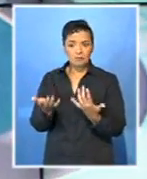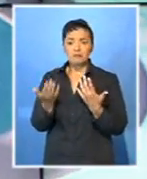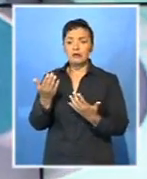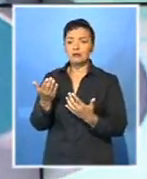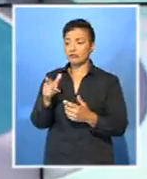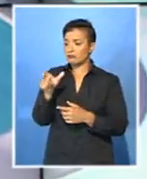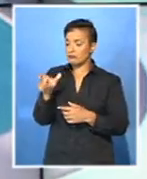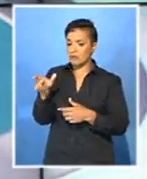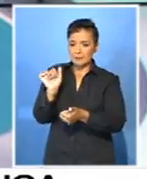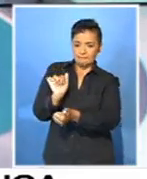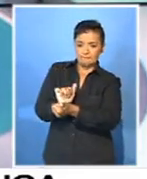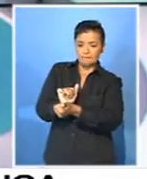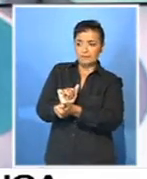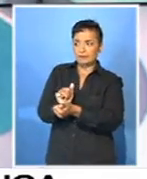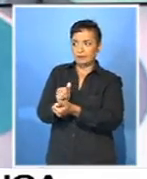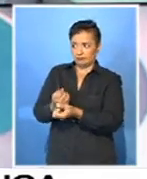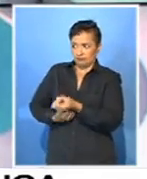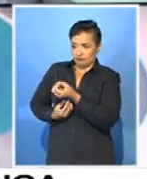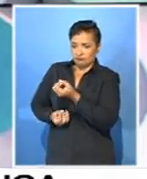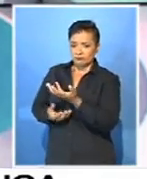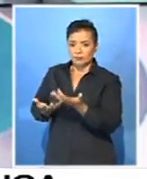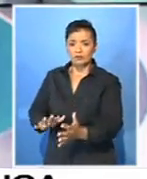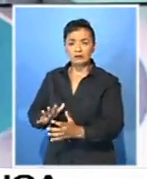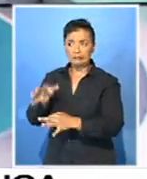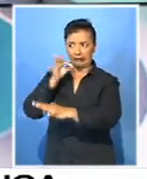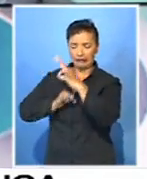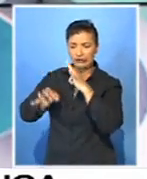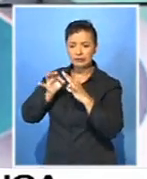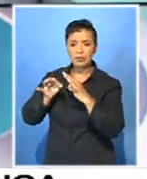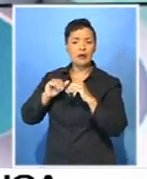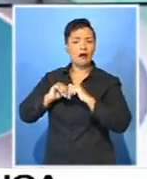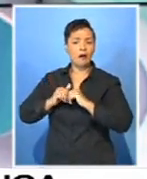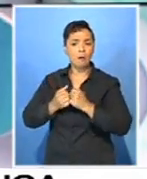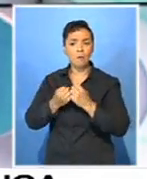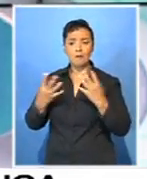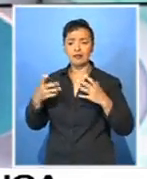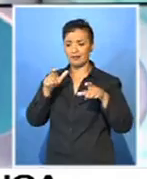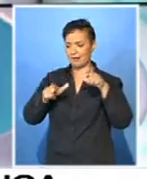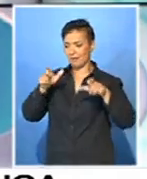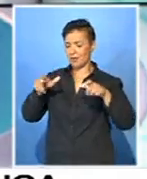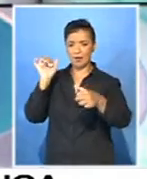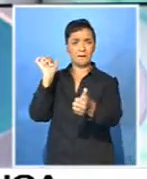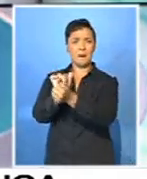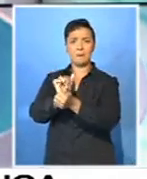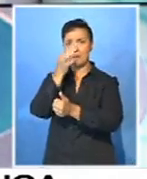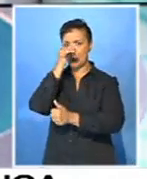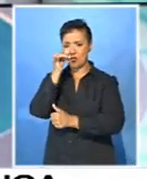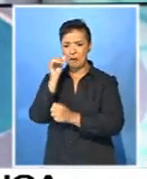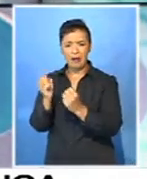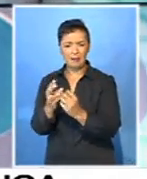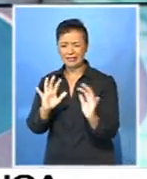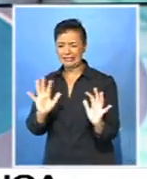comments made by those hostages that have been released about the number of hostage takers that were inside?